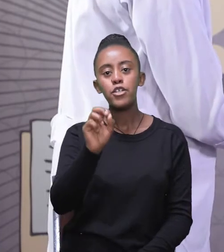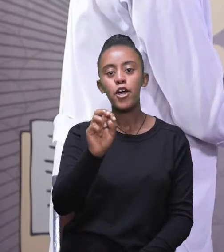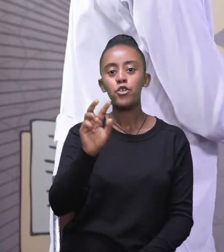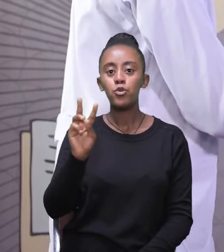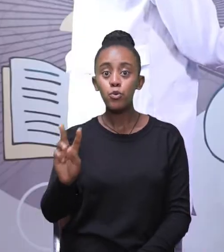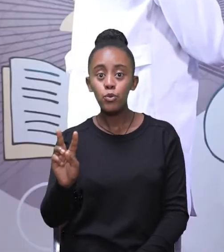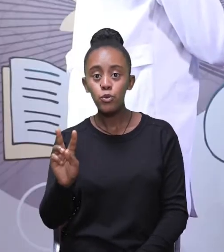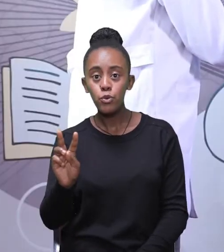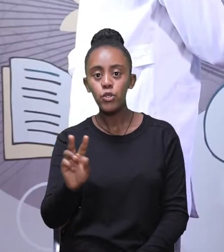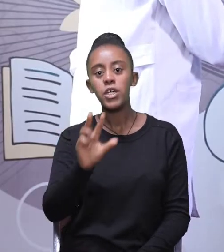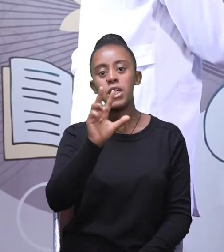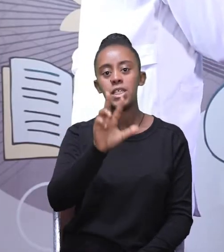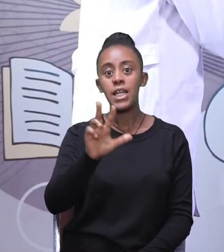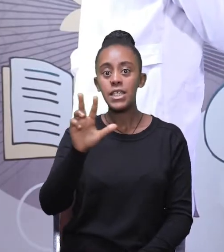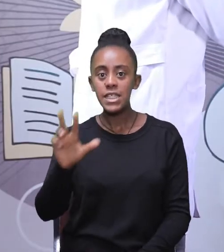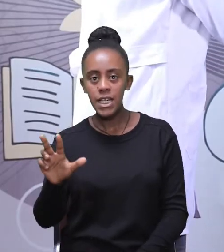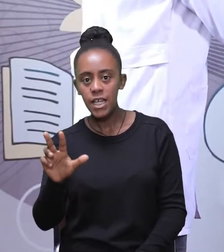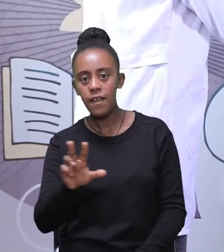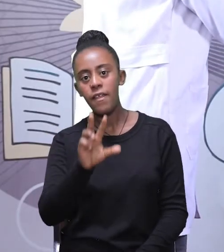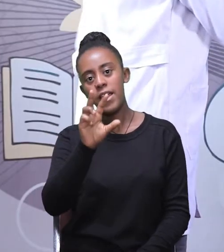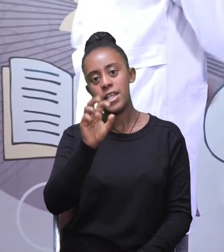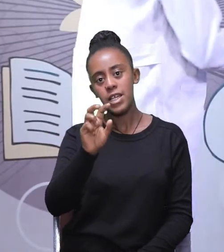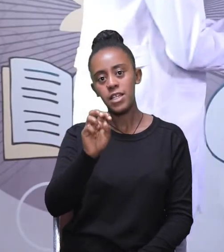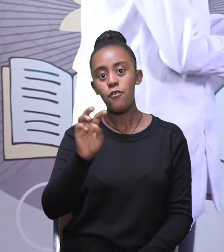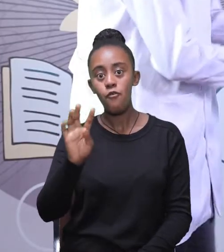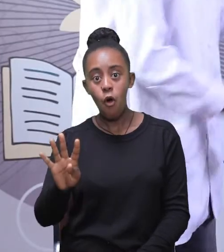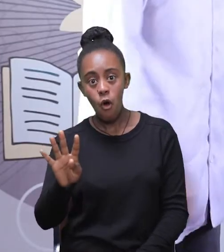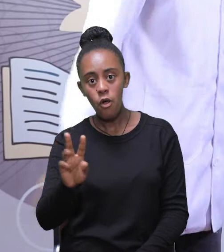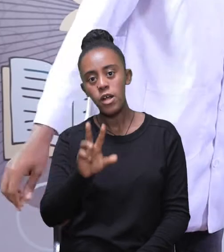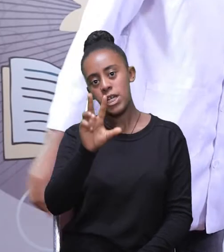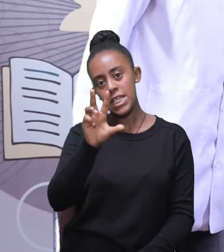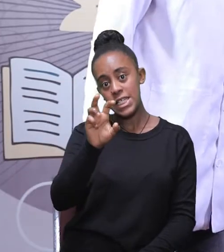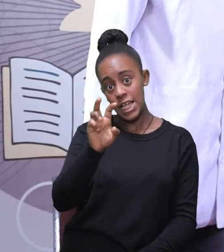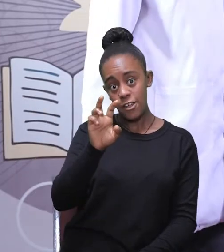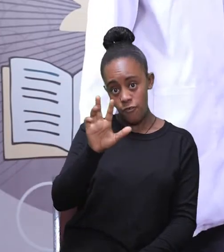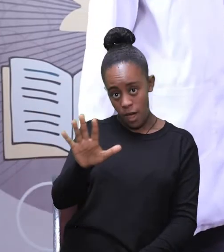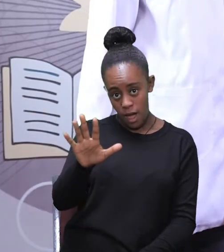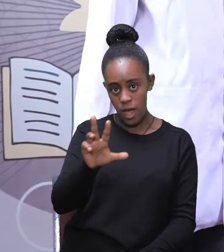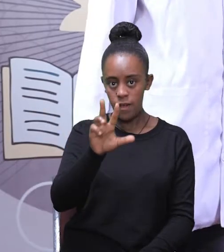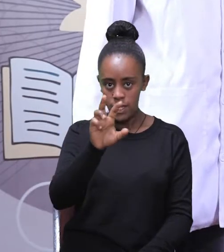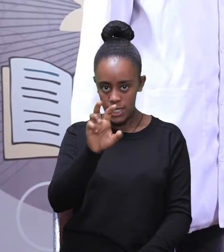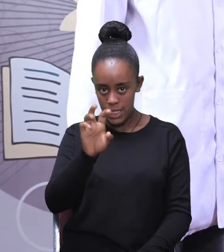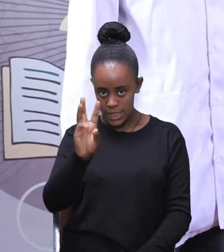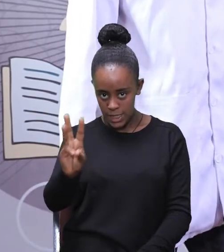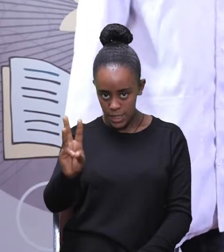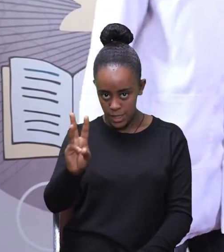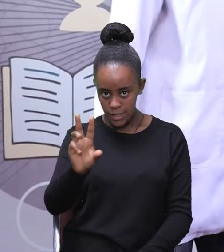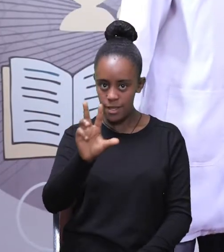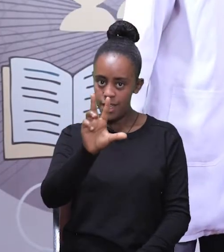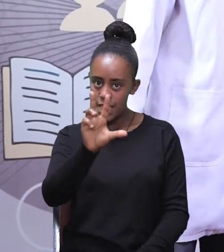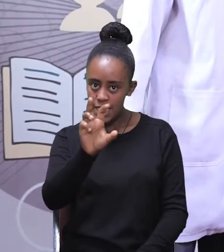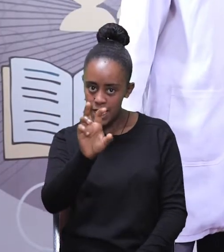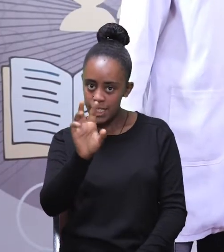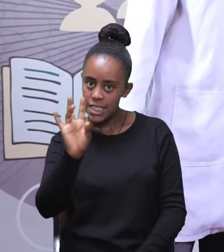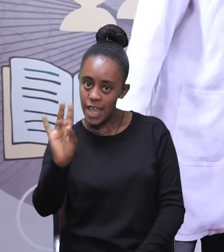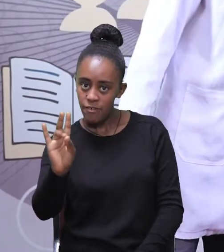32, 33, 34, 35, 36,